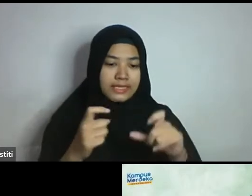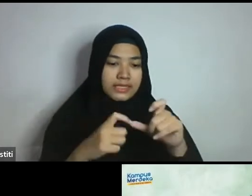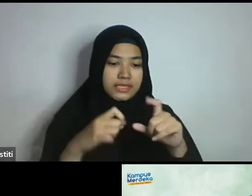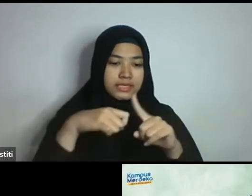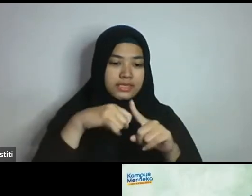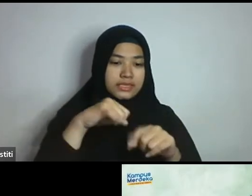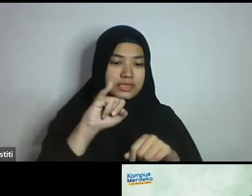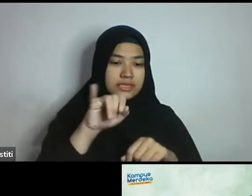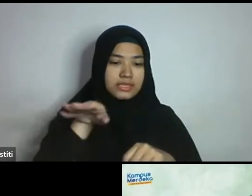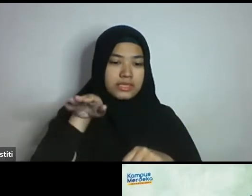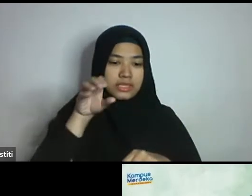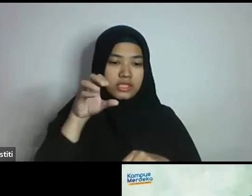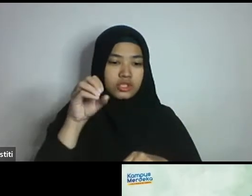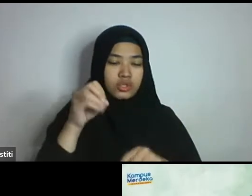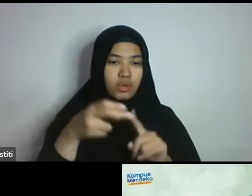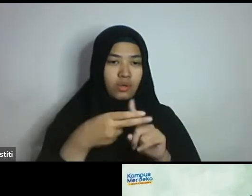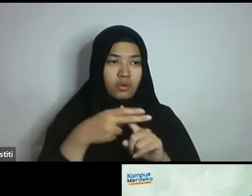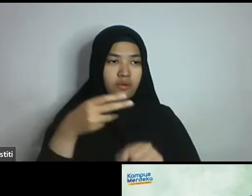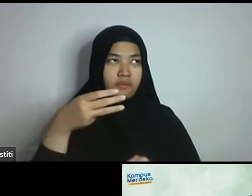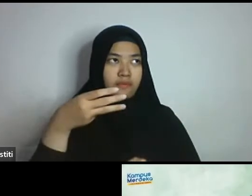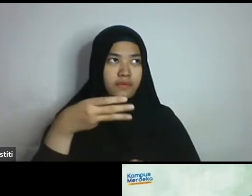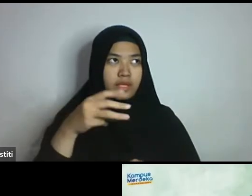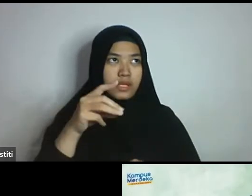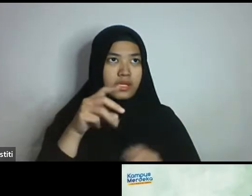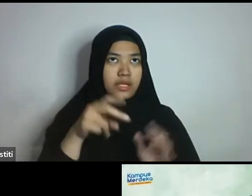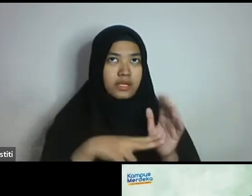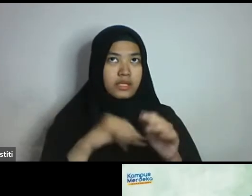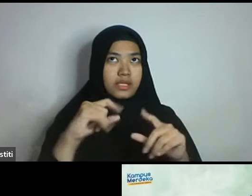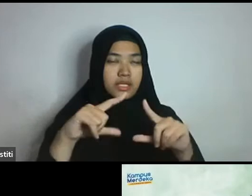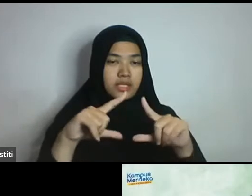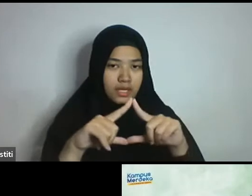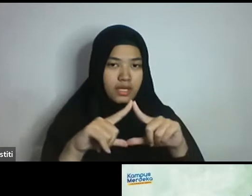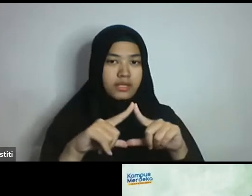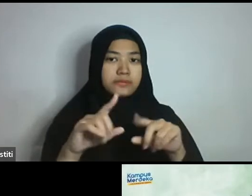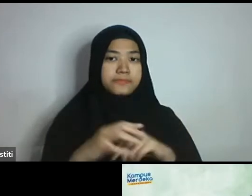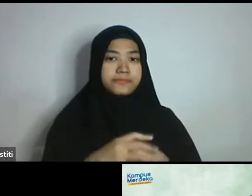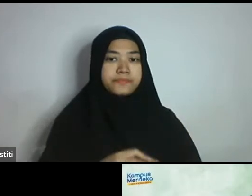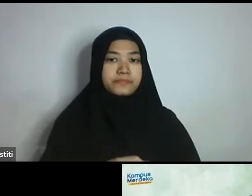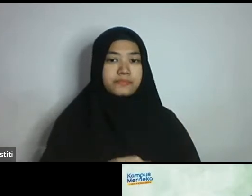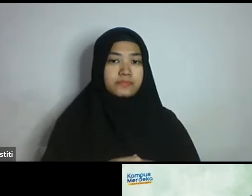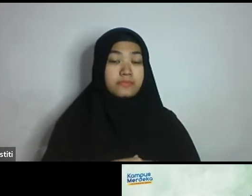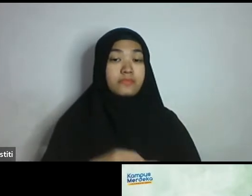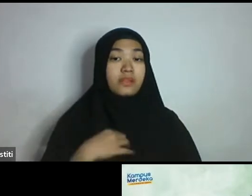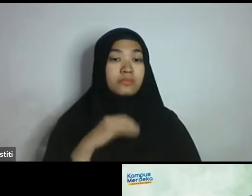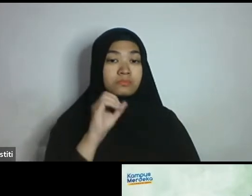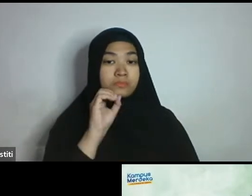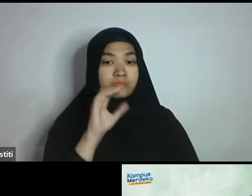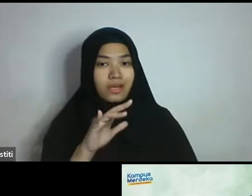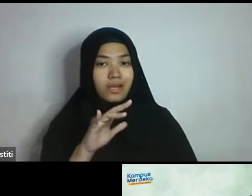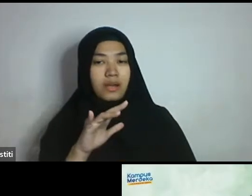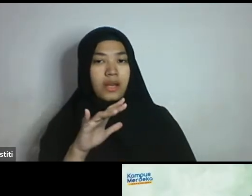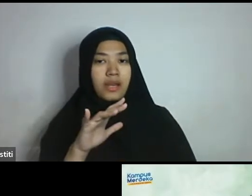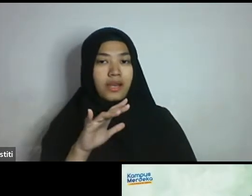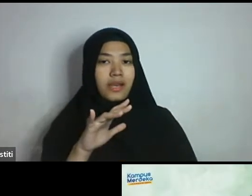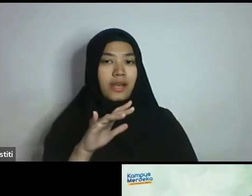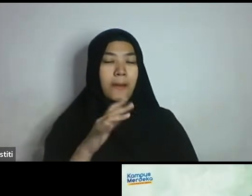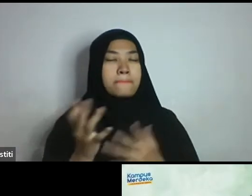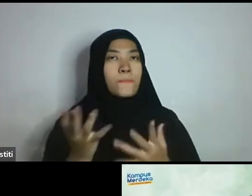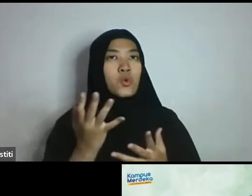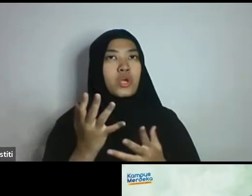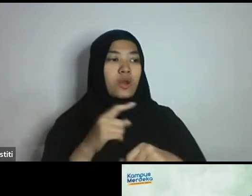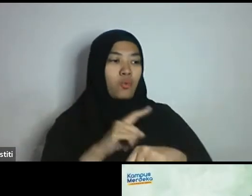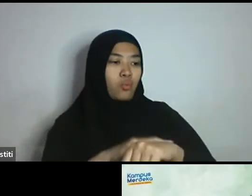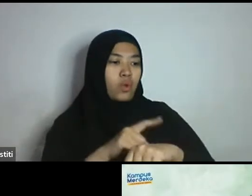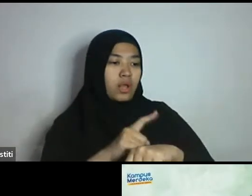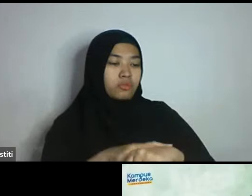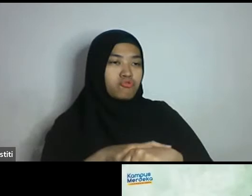Sama dengan yang lain. Oke, saya ingin juga menyampaikan di awal ini bahwa kita kemungkinan akan mundur 15 menit ya.